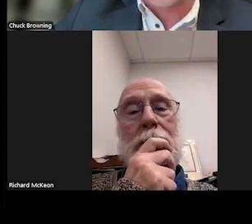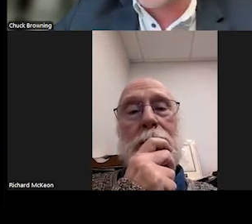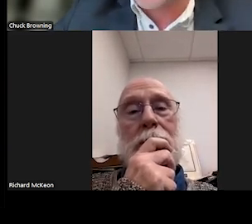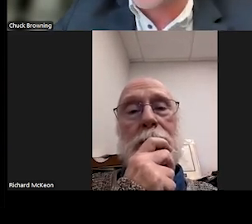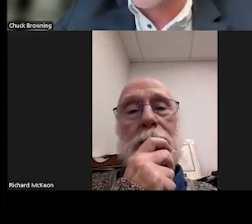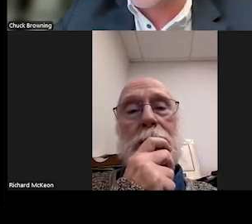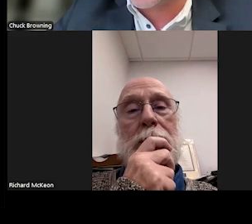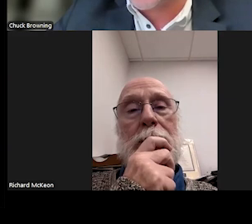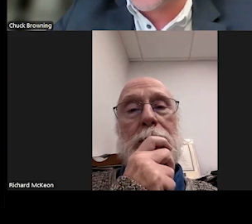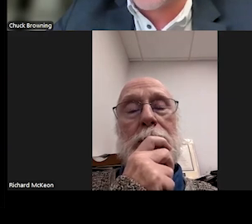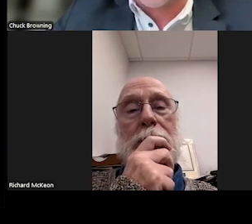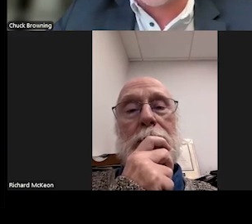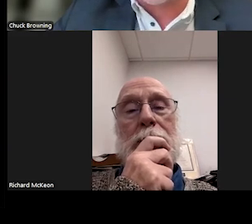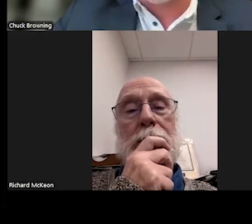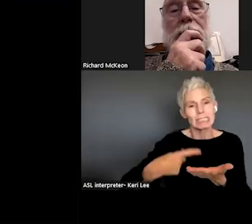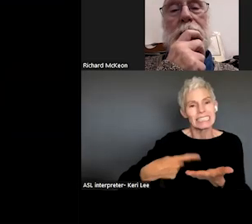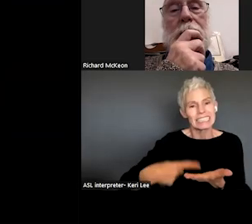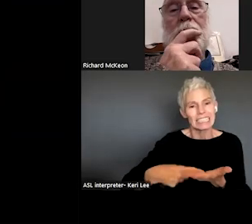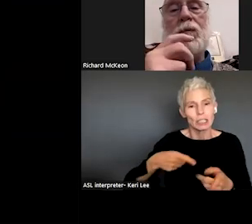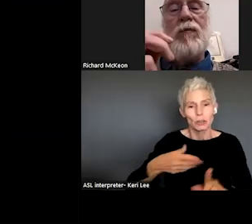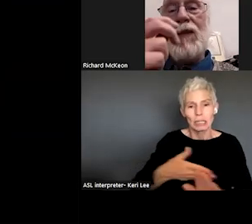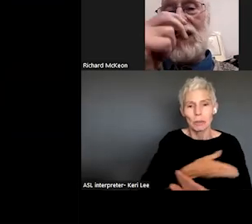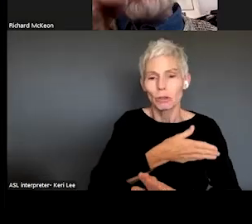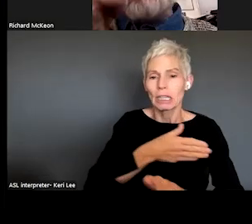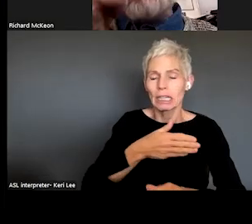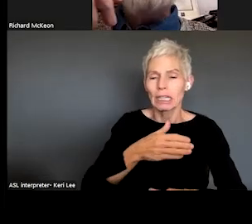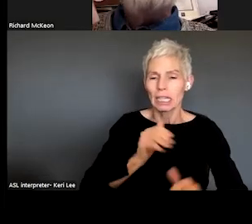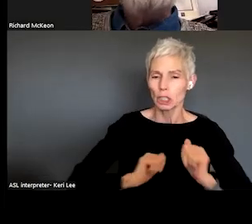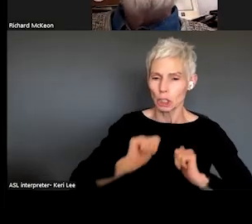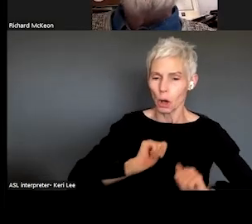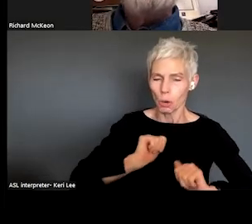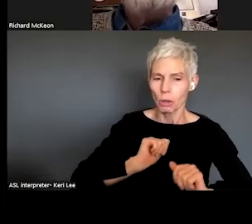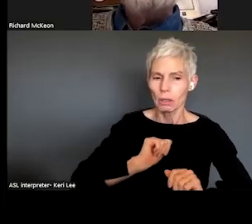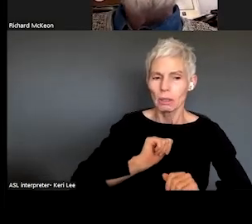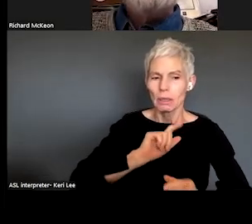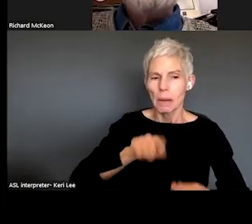We had some really interesting discussion on the pre-show, Richard, about this question. So it's fascinating to me.